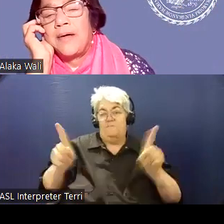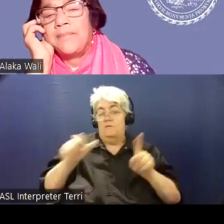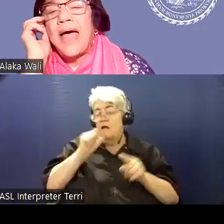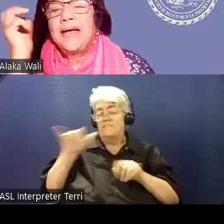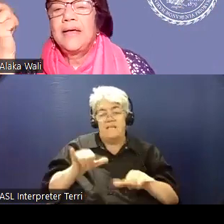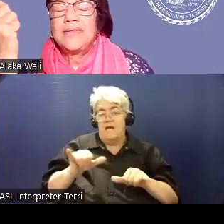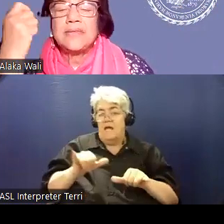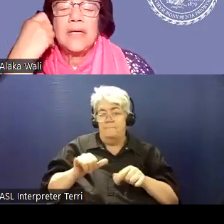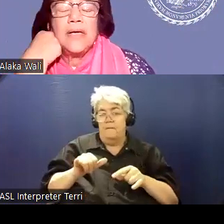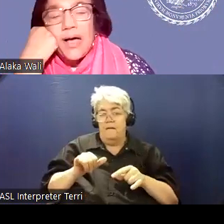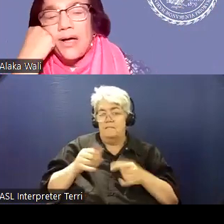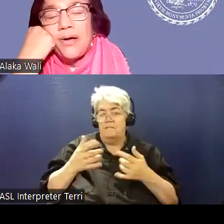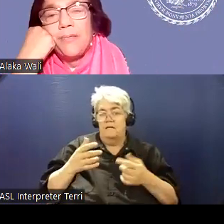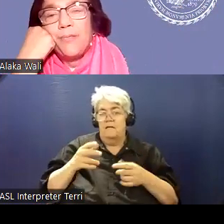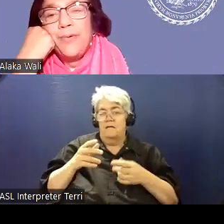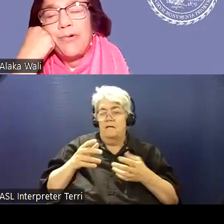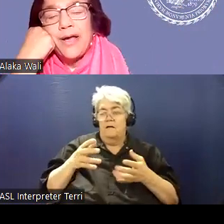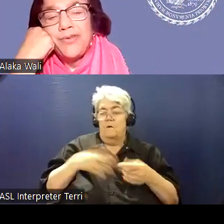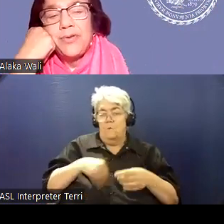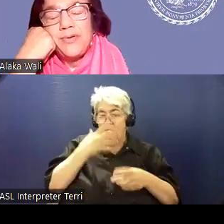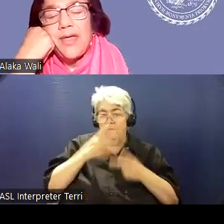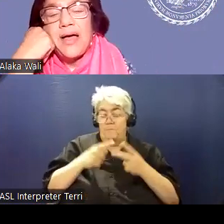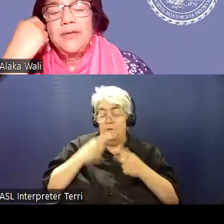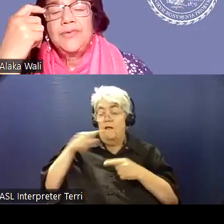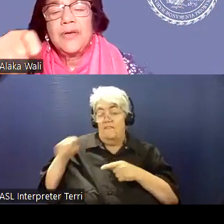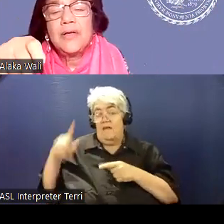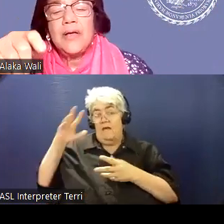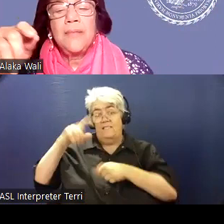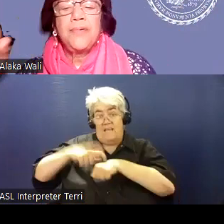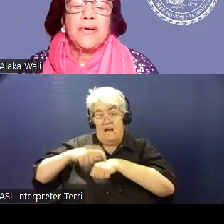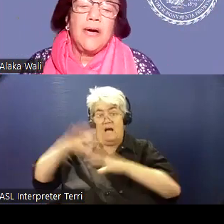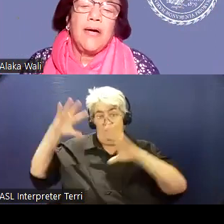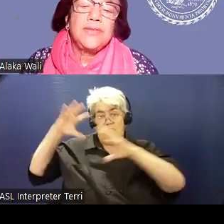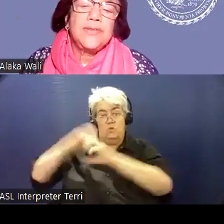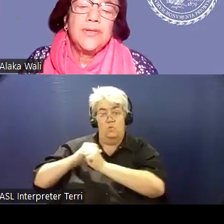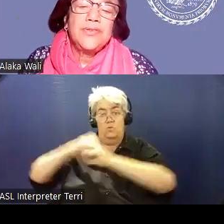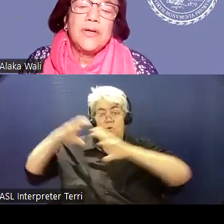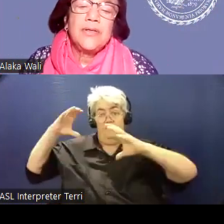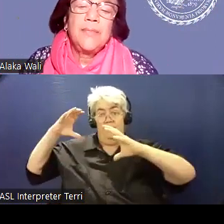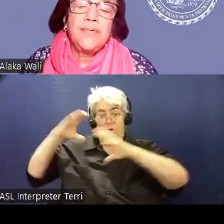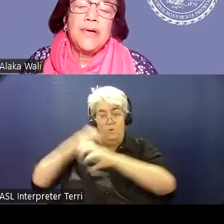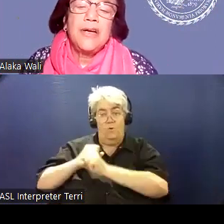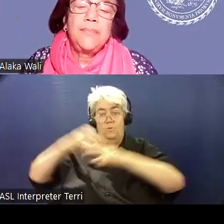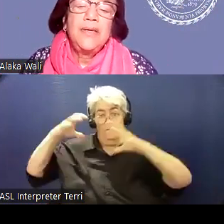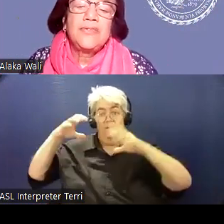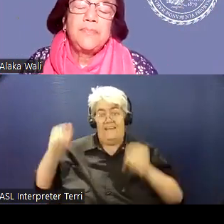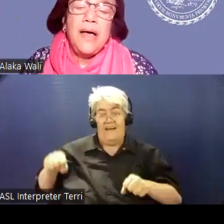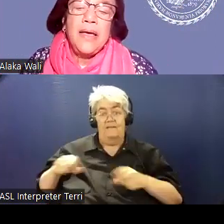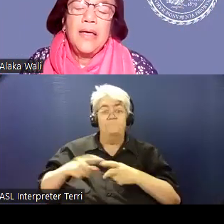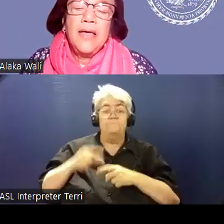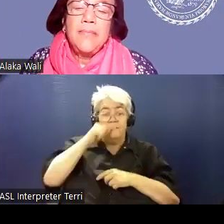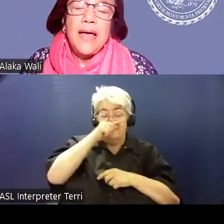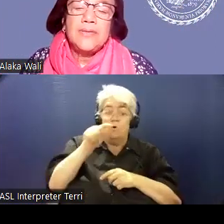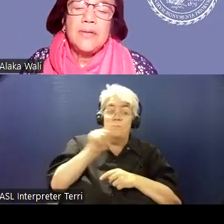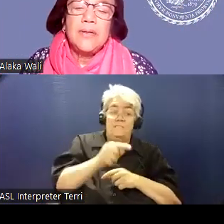so that is, we were able to do that using contemporary art. So here's a contemporary piece